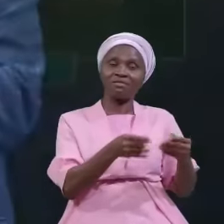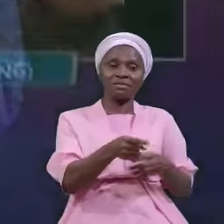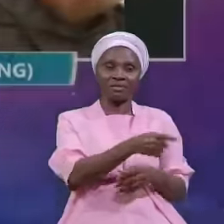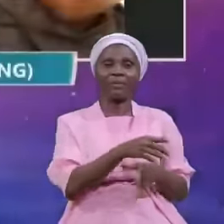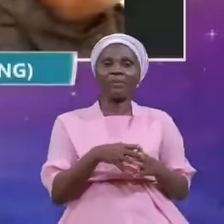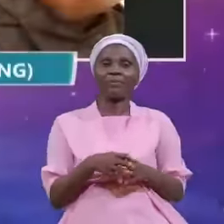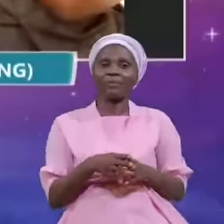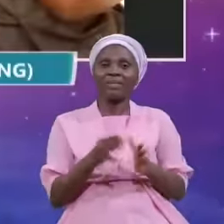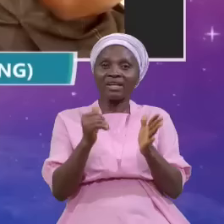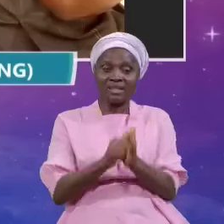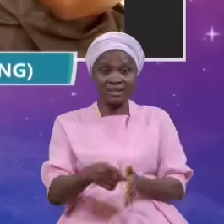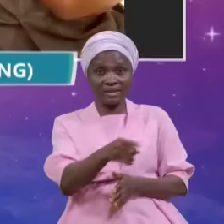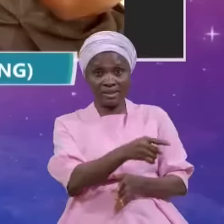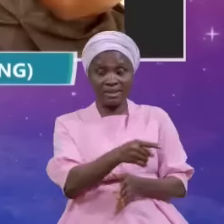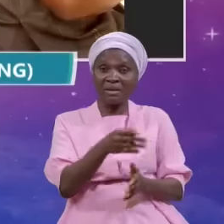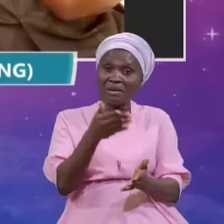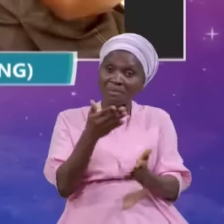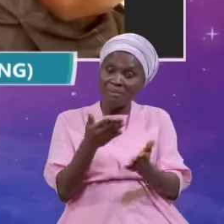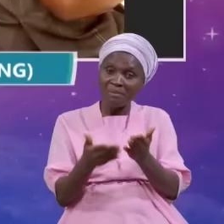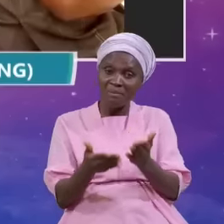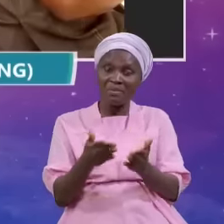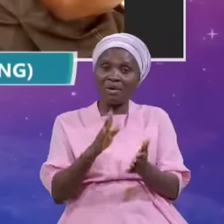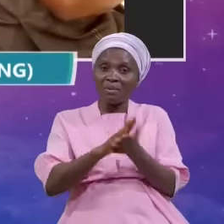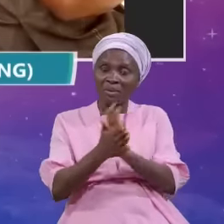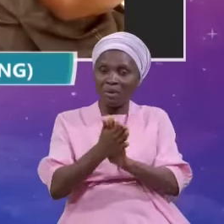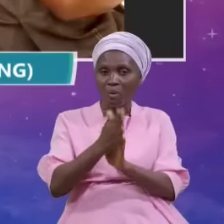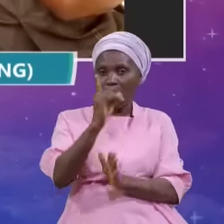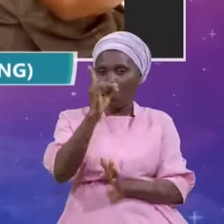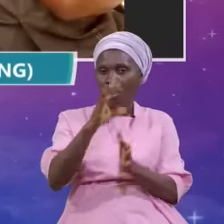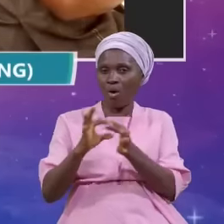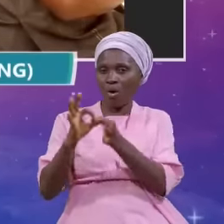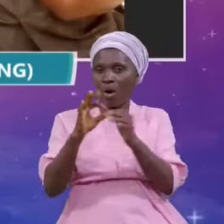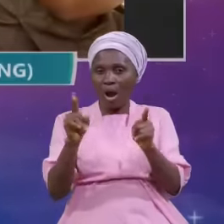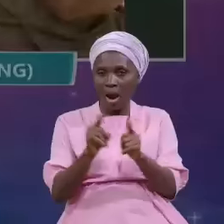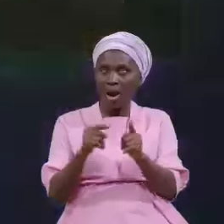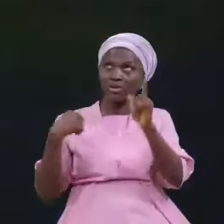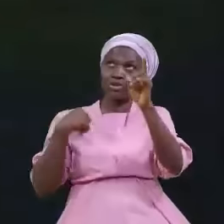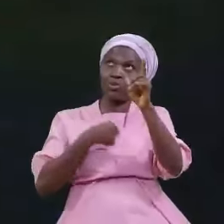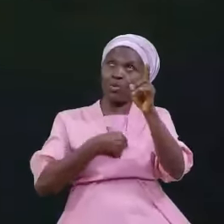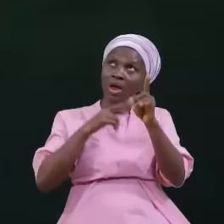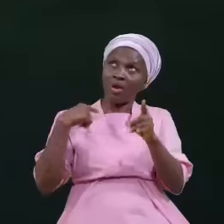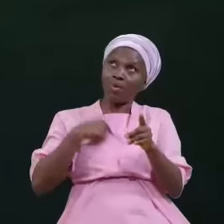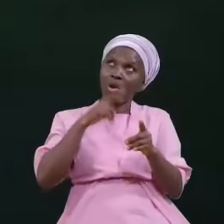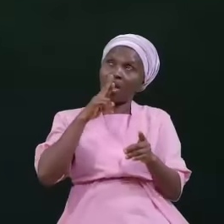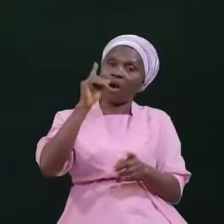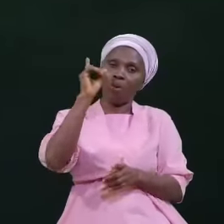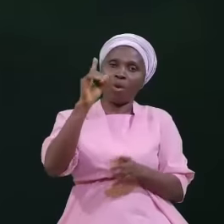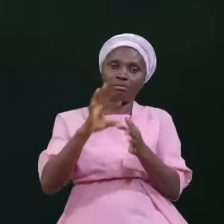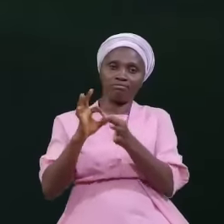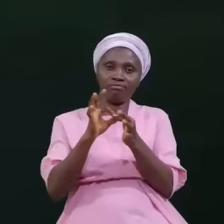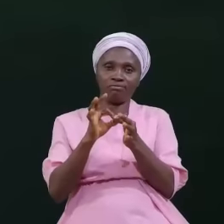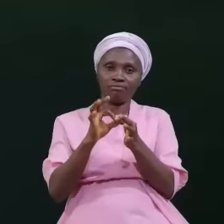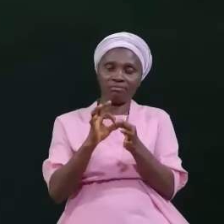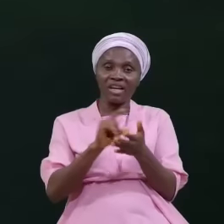they may be one as we are one, even as we are one. Look at verse 23. In